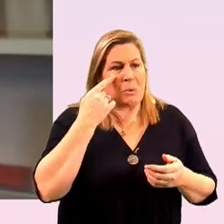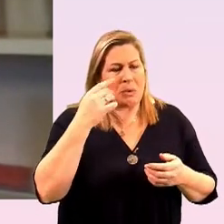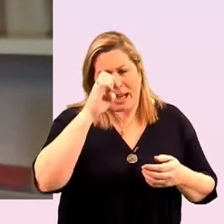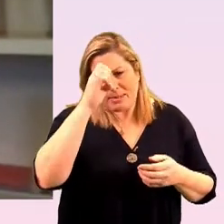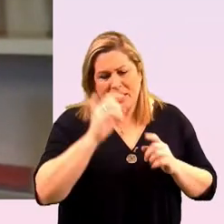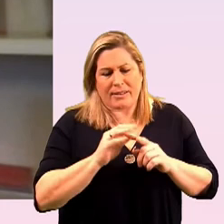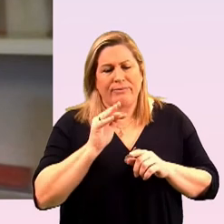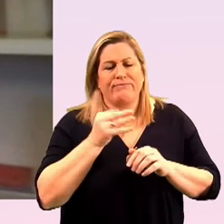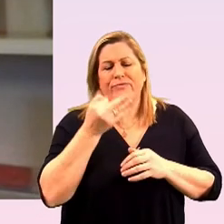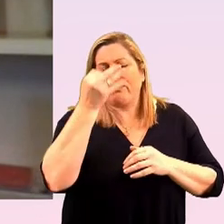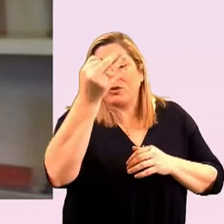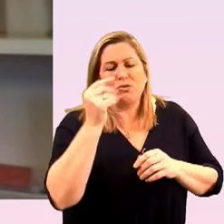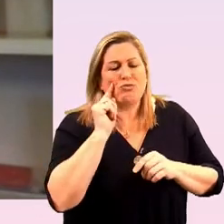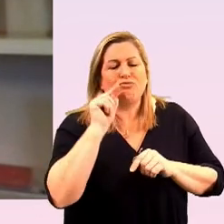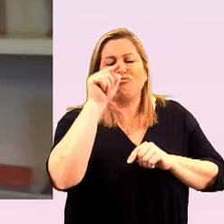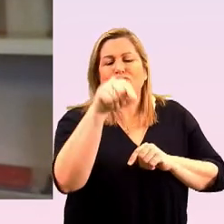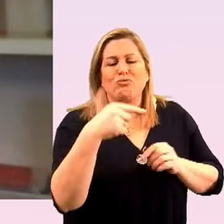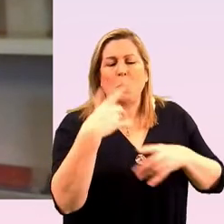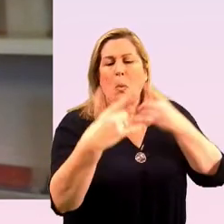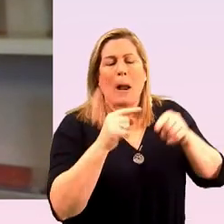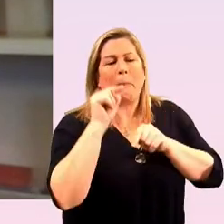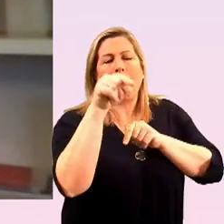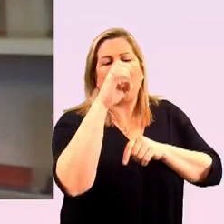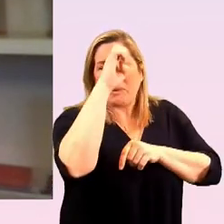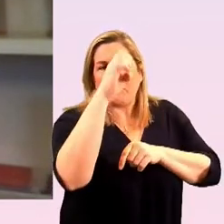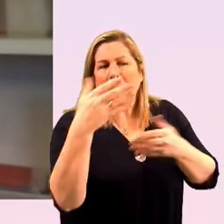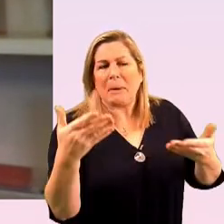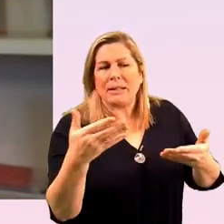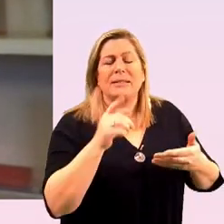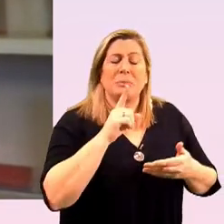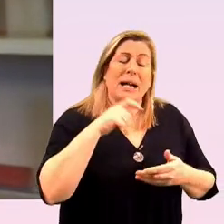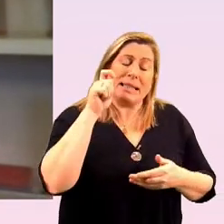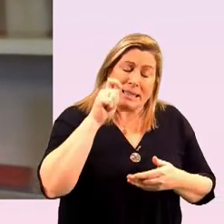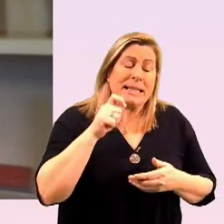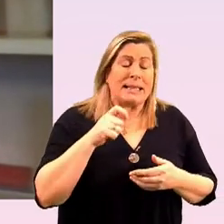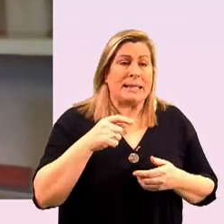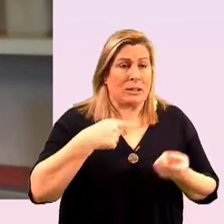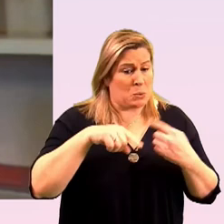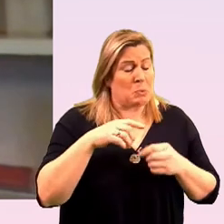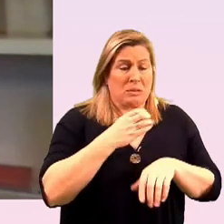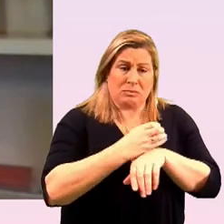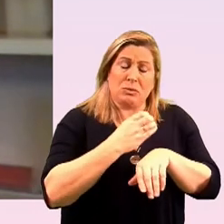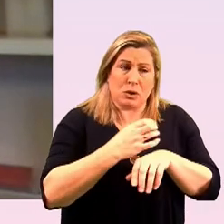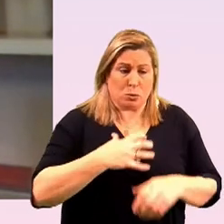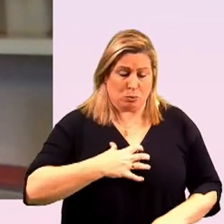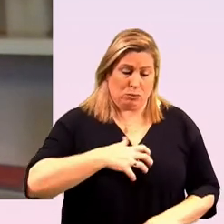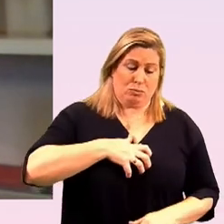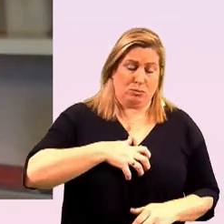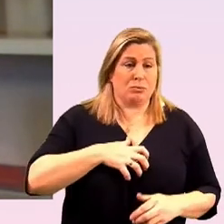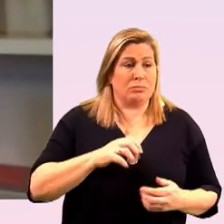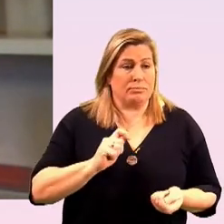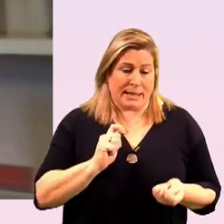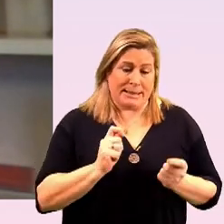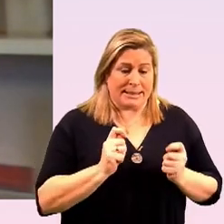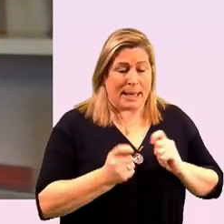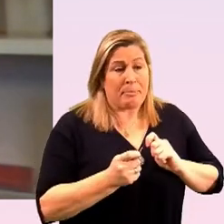here. I think it is interesting. I think we do need to keep adapting. I think there's two things come to mind for me.